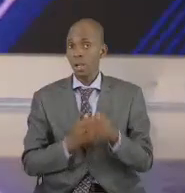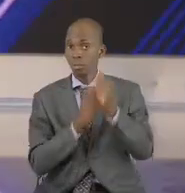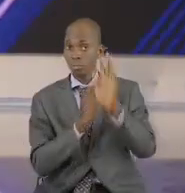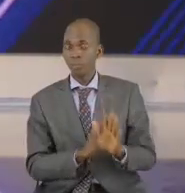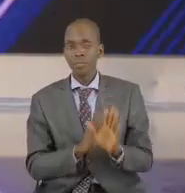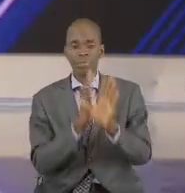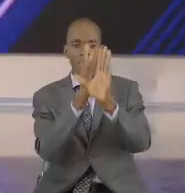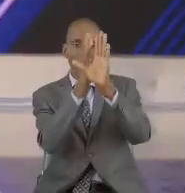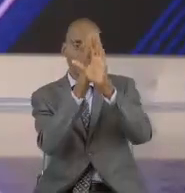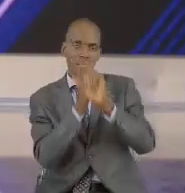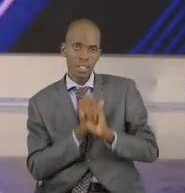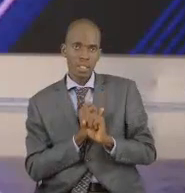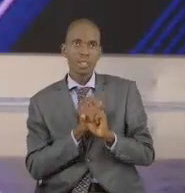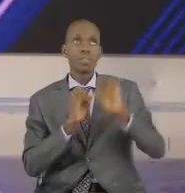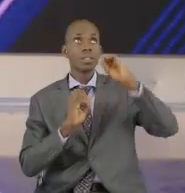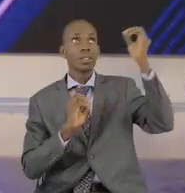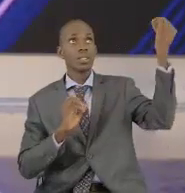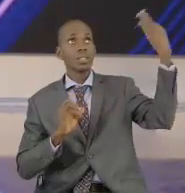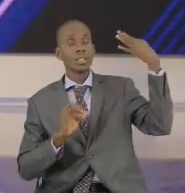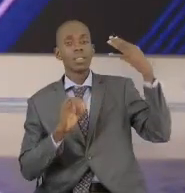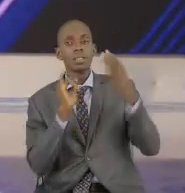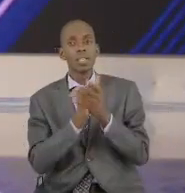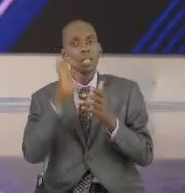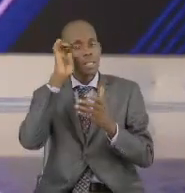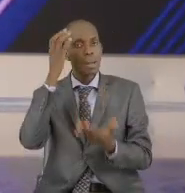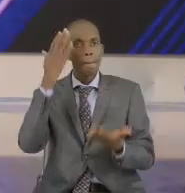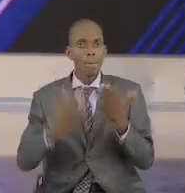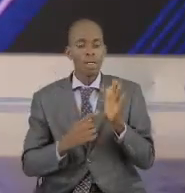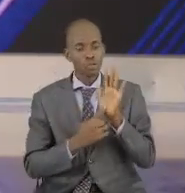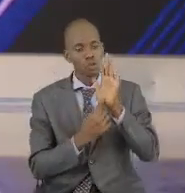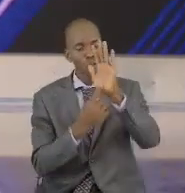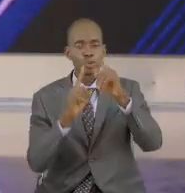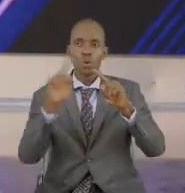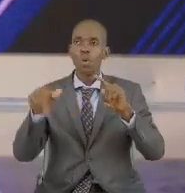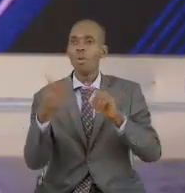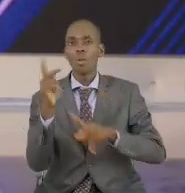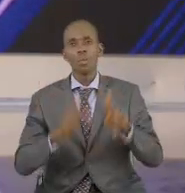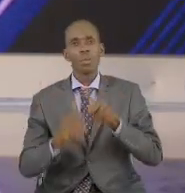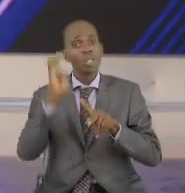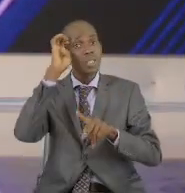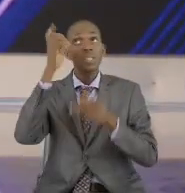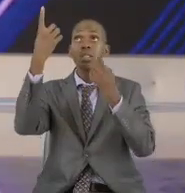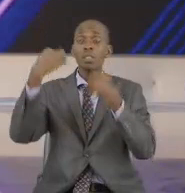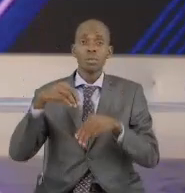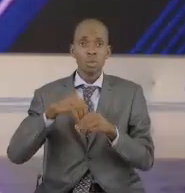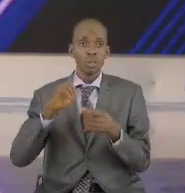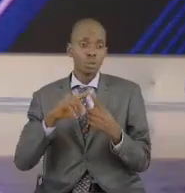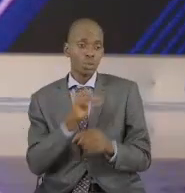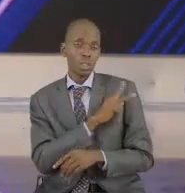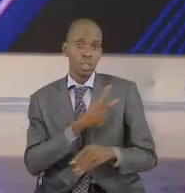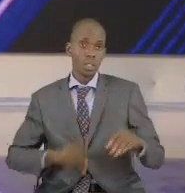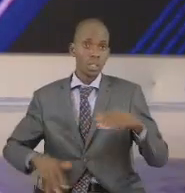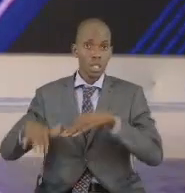that he might reveal that grace to other people. He came into the kingdom that he,